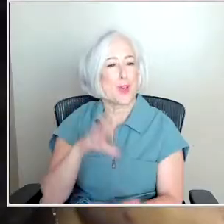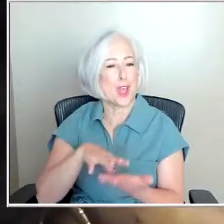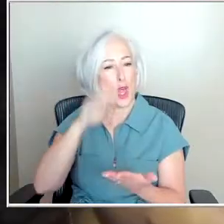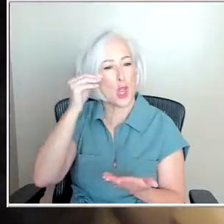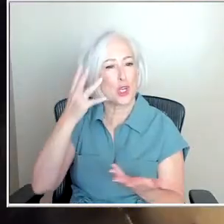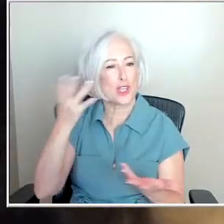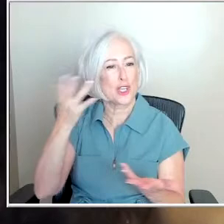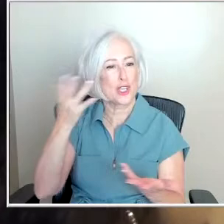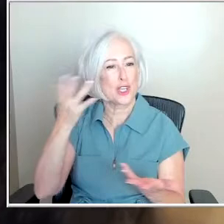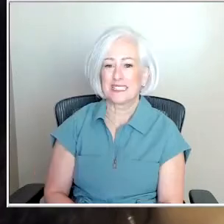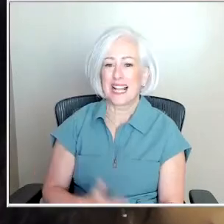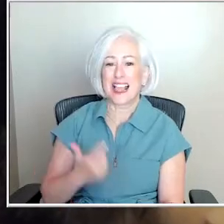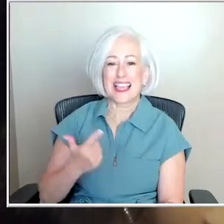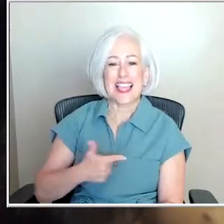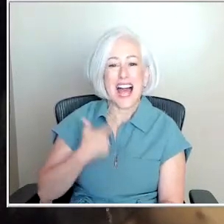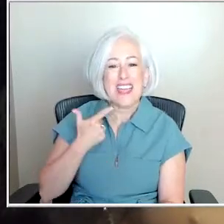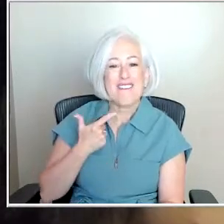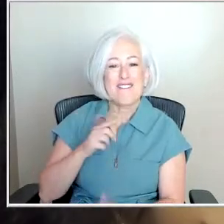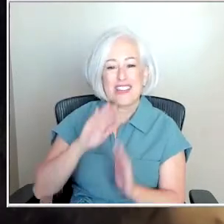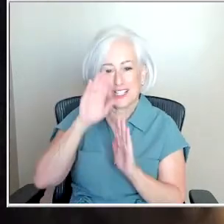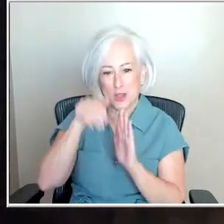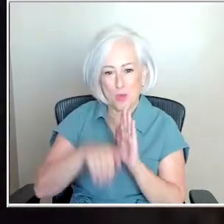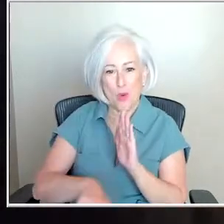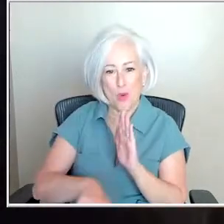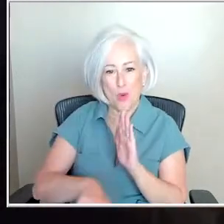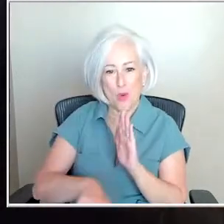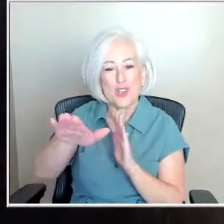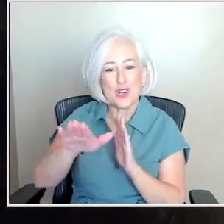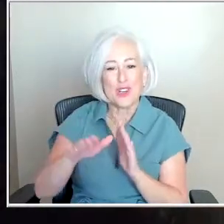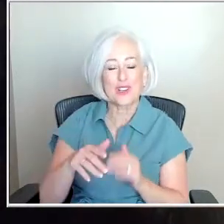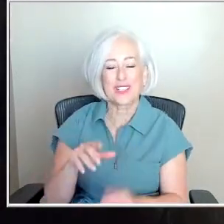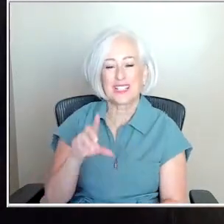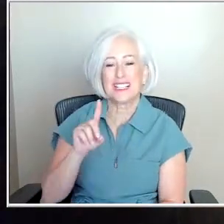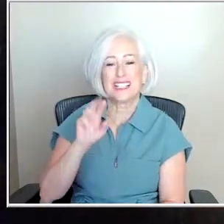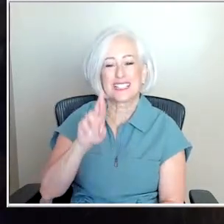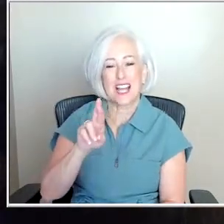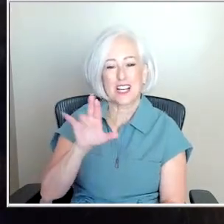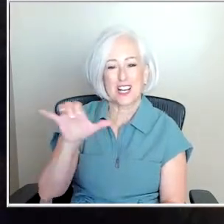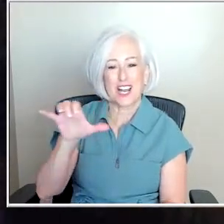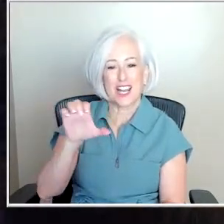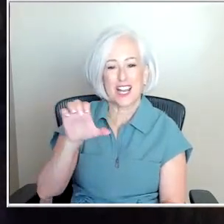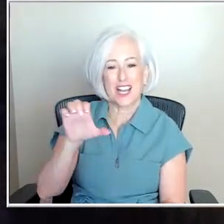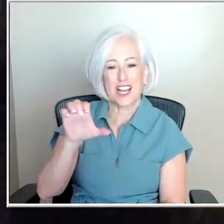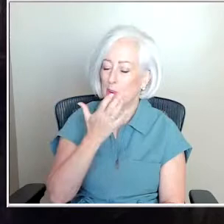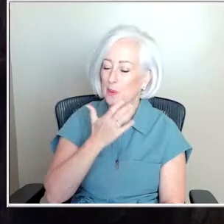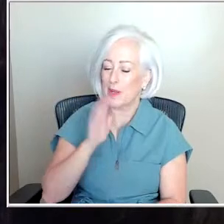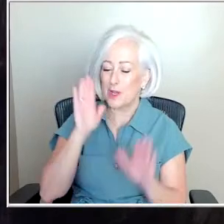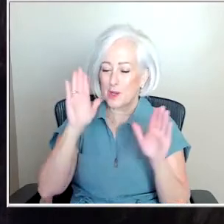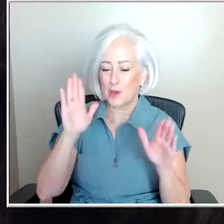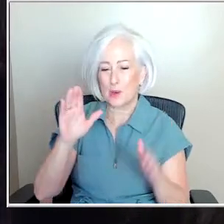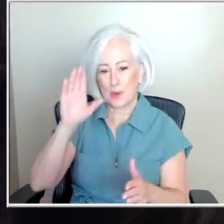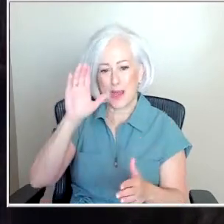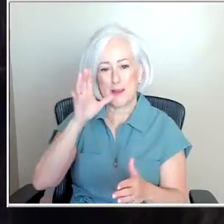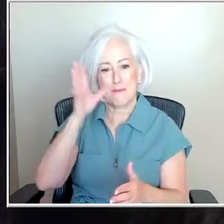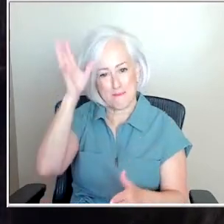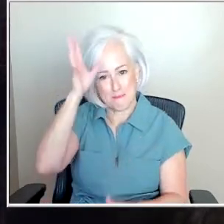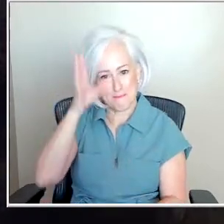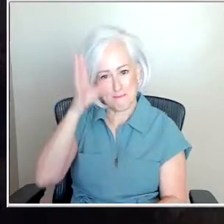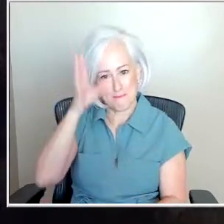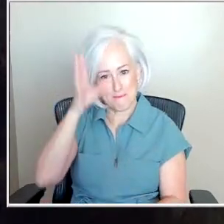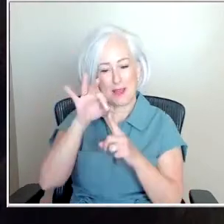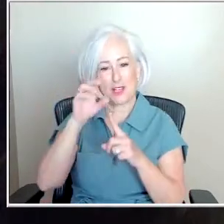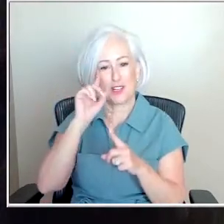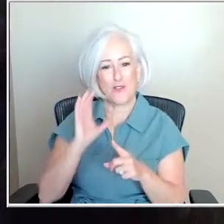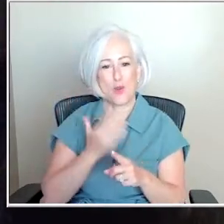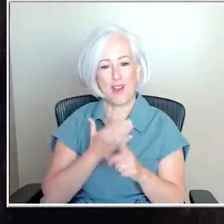roller coaster. Yeah. Dr. Yacoub, great man, special to our family, and we just kind of